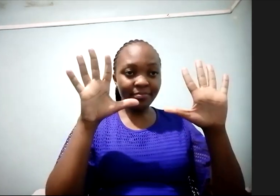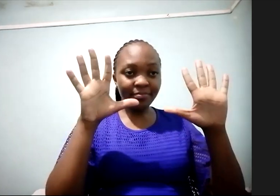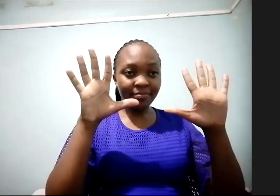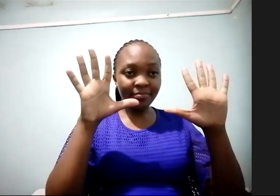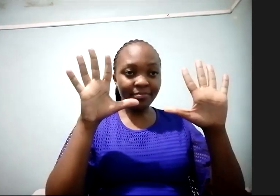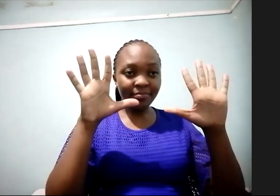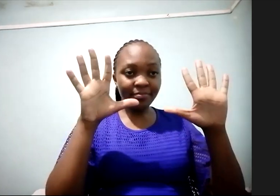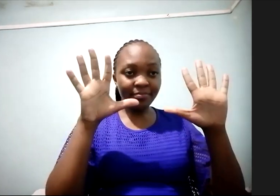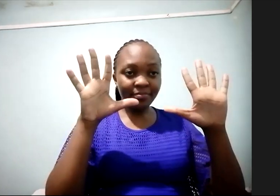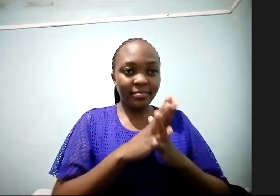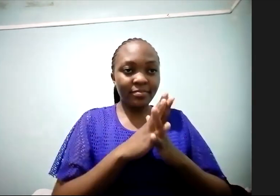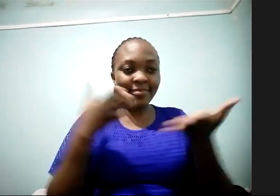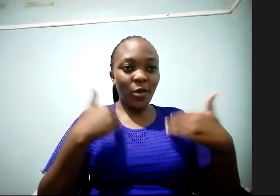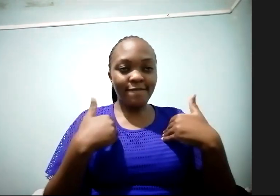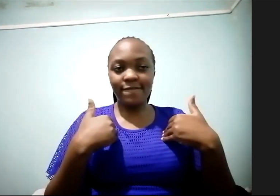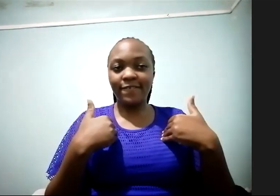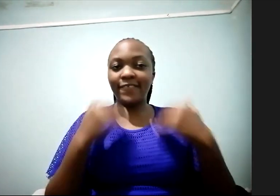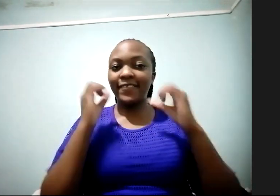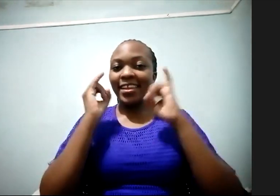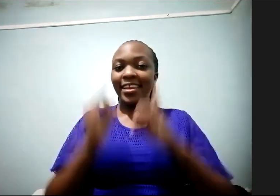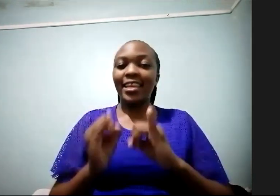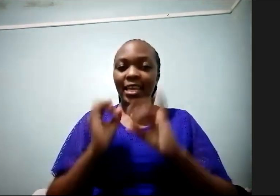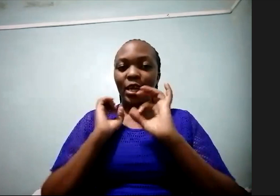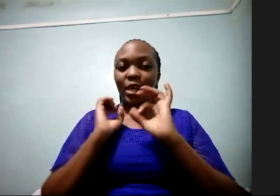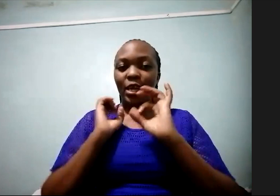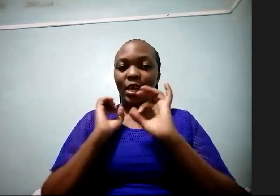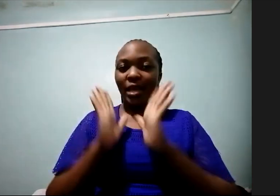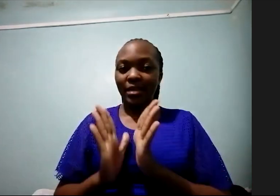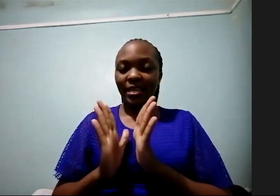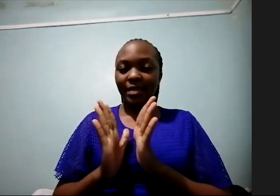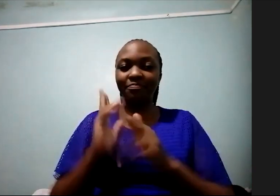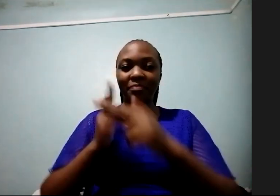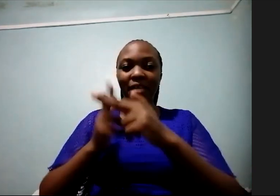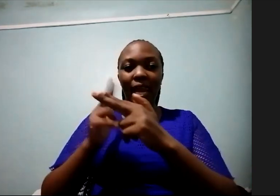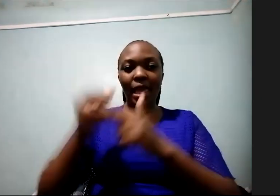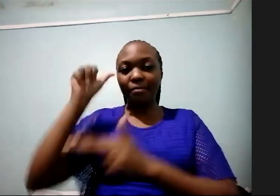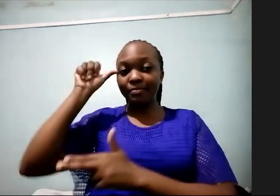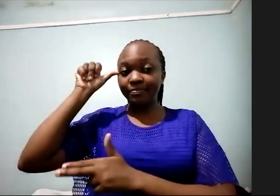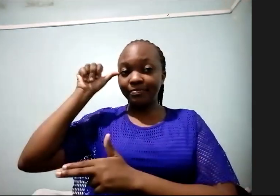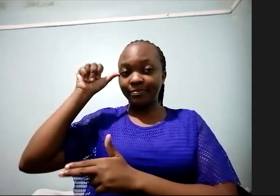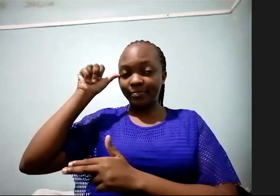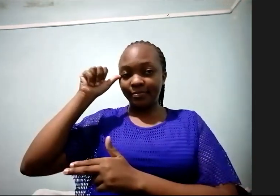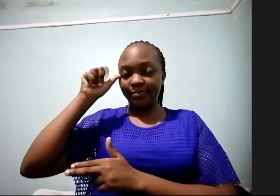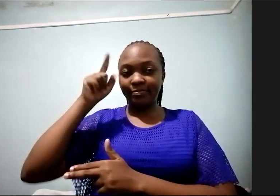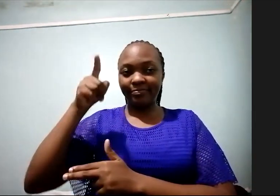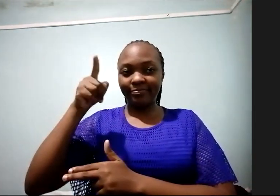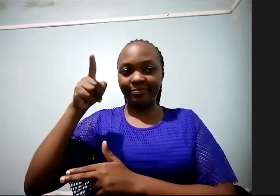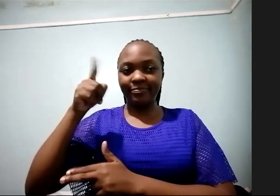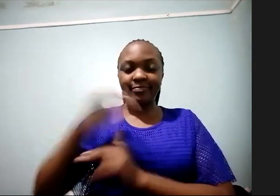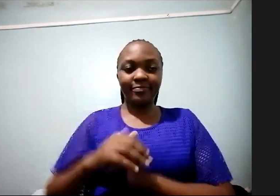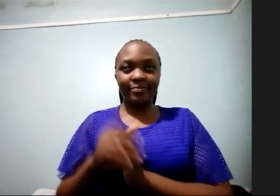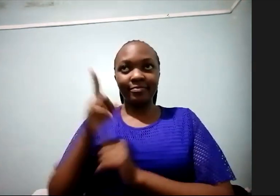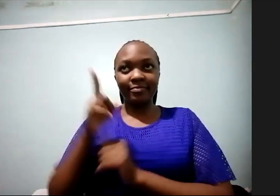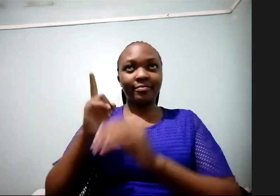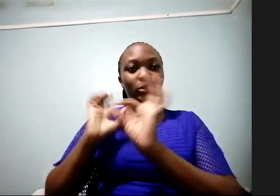sign language interpreter, Abigail Mukamba. So she'll be taking us through on behalf of Byron